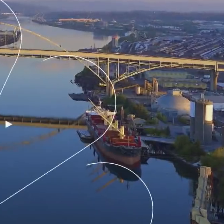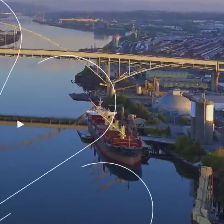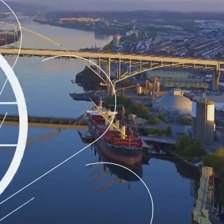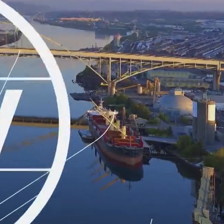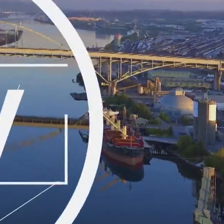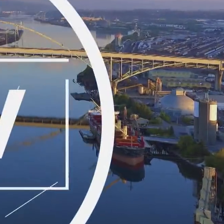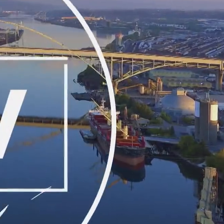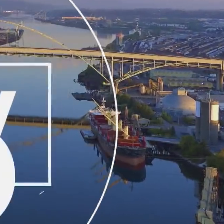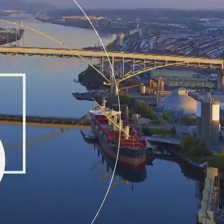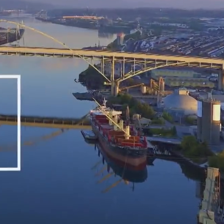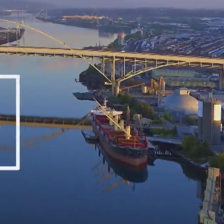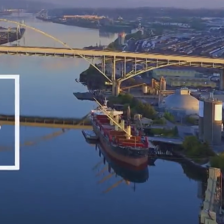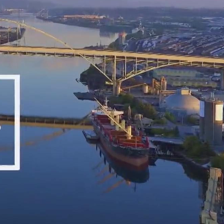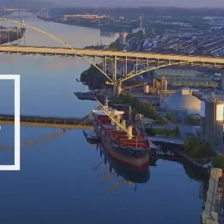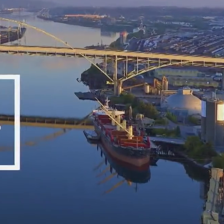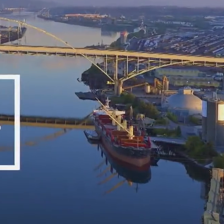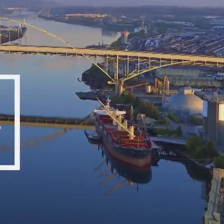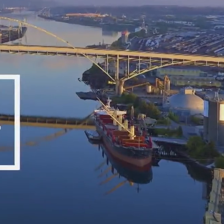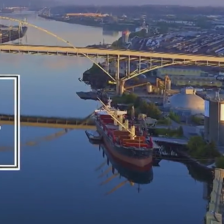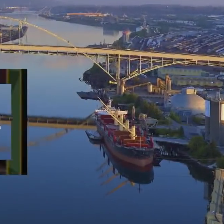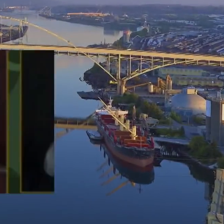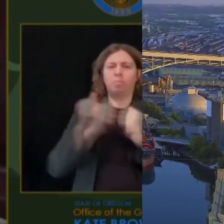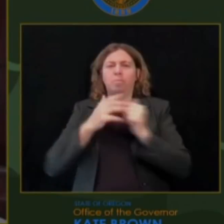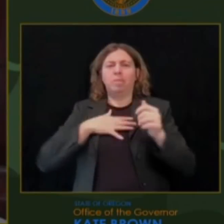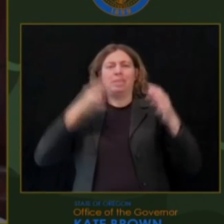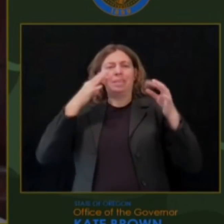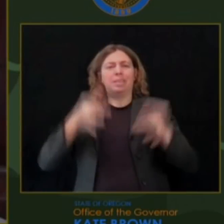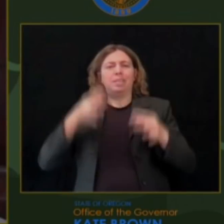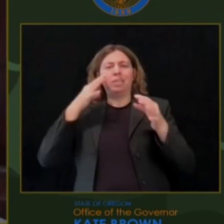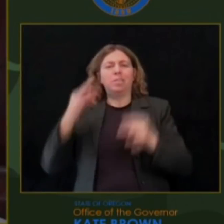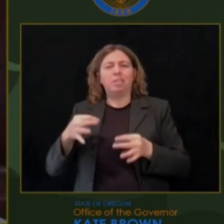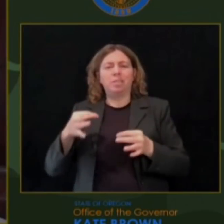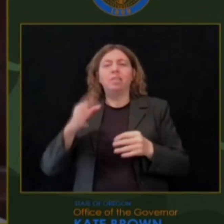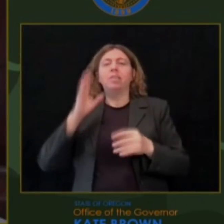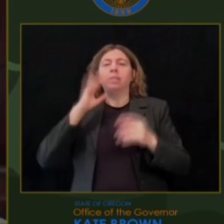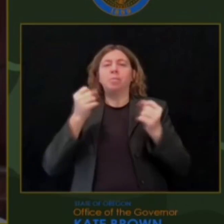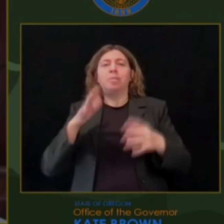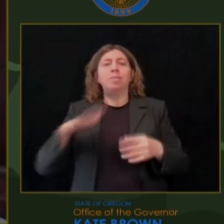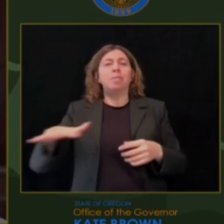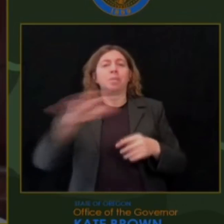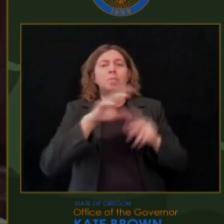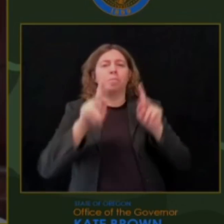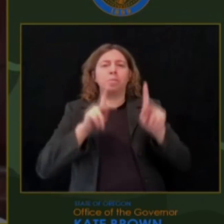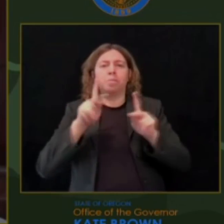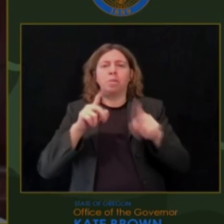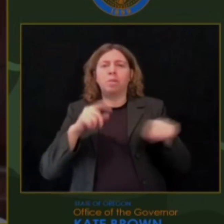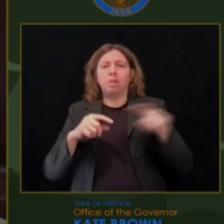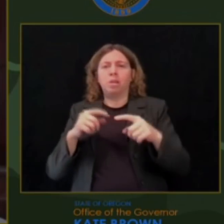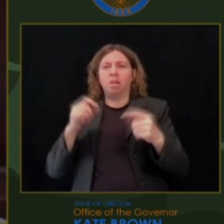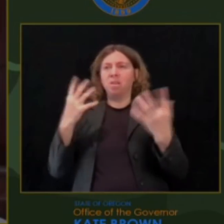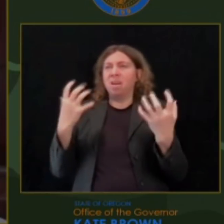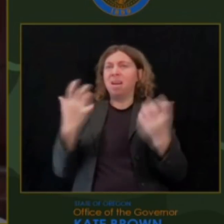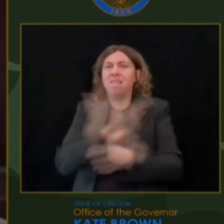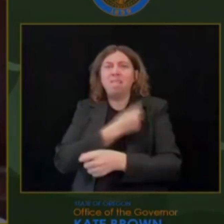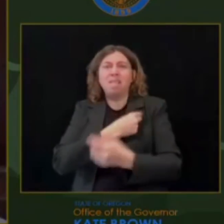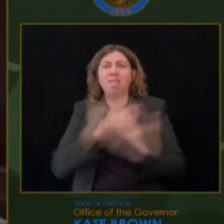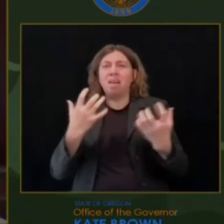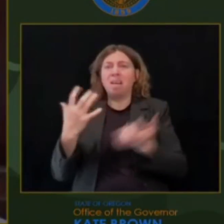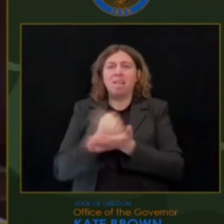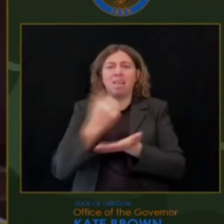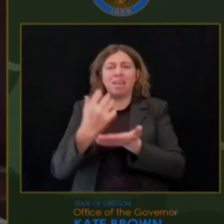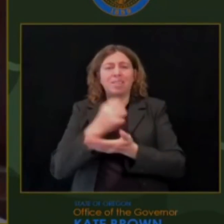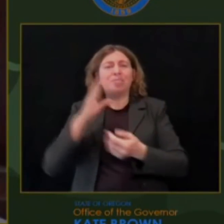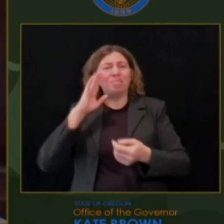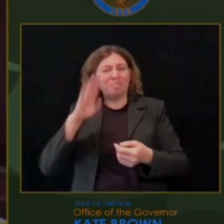This is KGW News at noon. The harsh reality is we are managing a scarce resource right now.